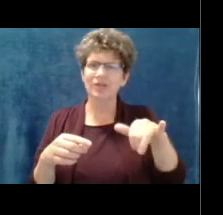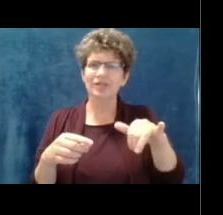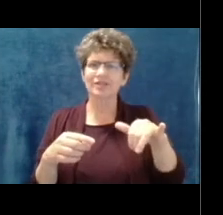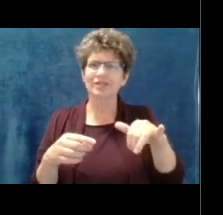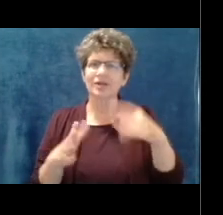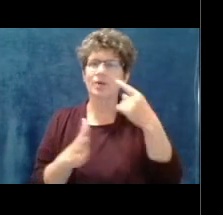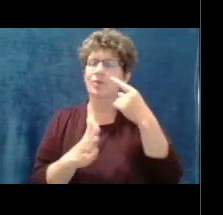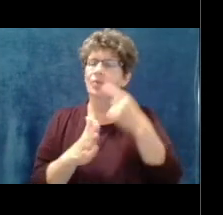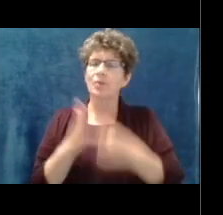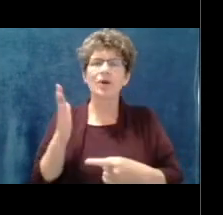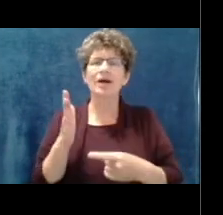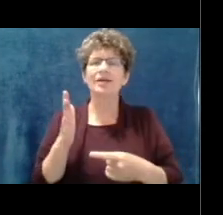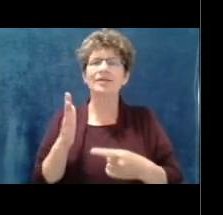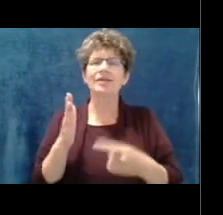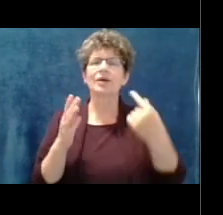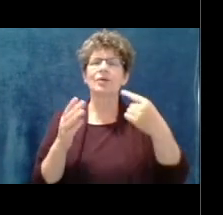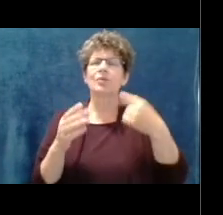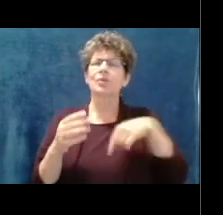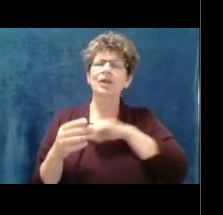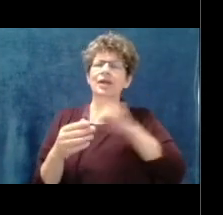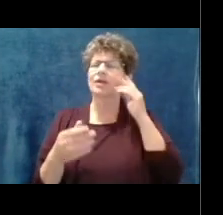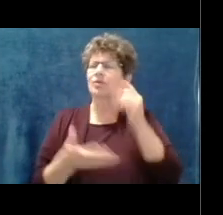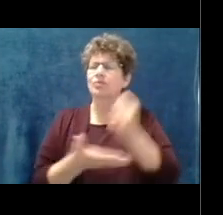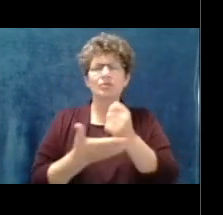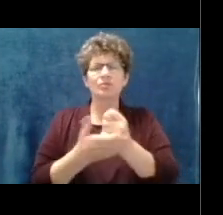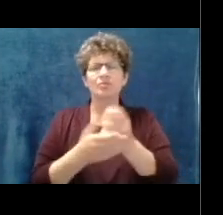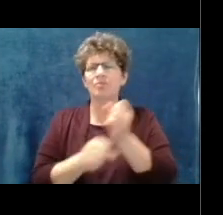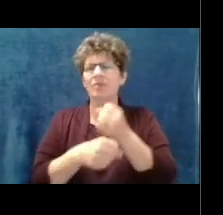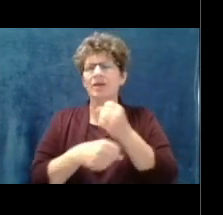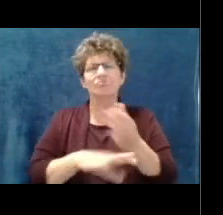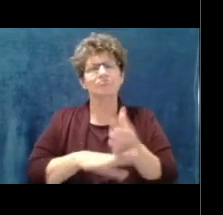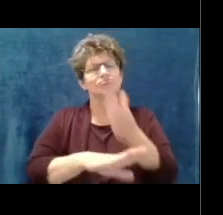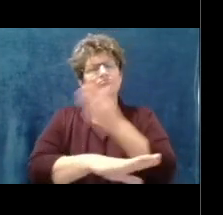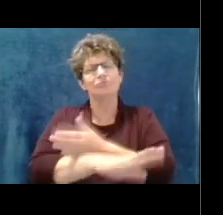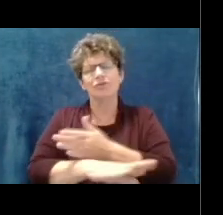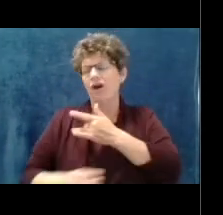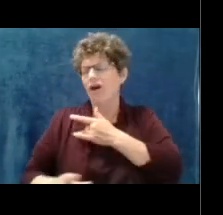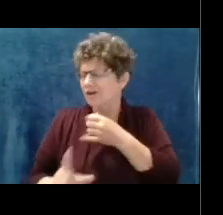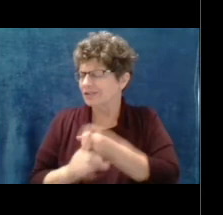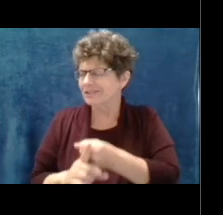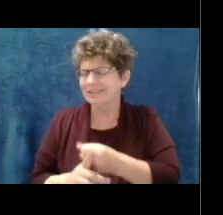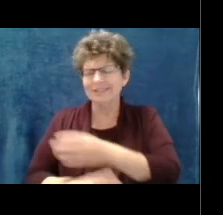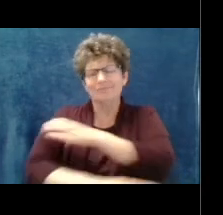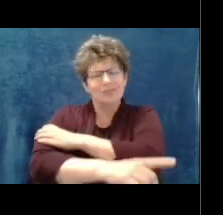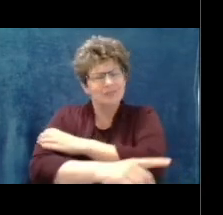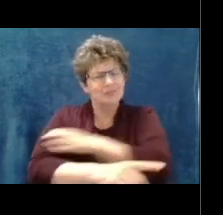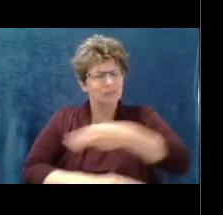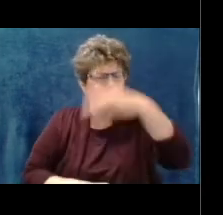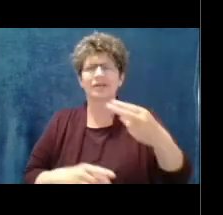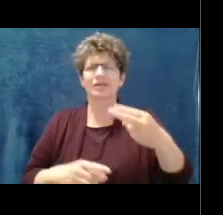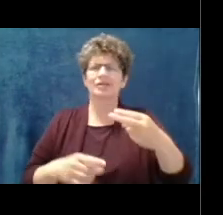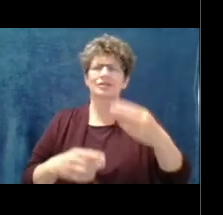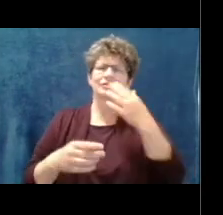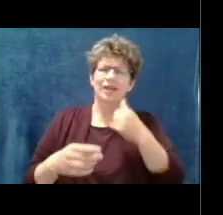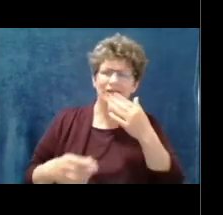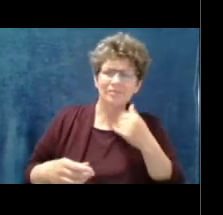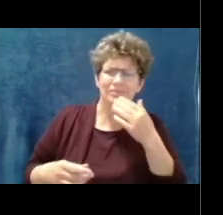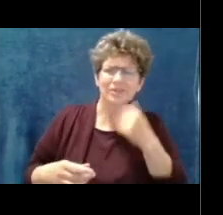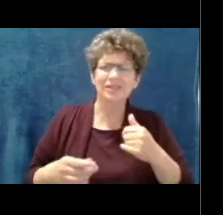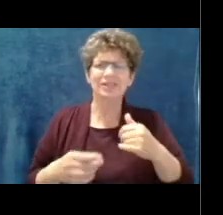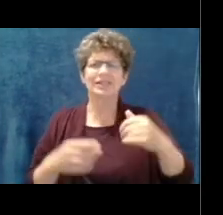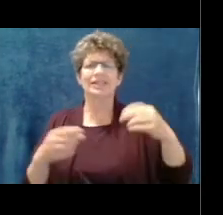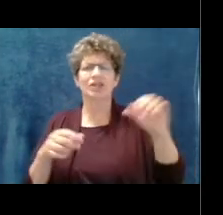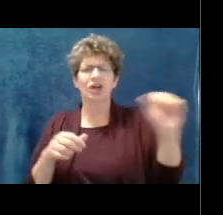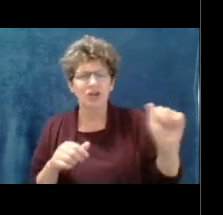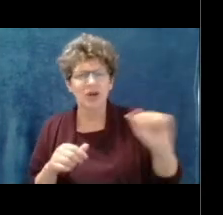non-medication treatment improves outcomes in heart disease, high blood pressure, diabetes, arthritis, depression, anxiety, obesity, addictions, insomnia? What